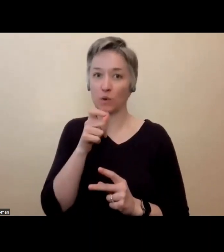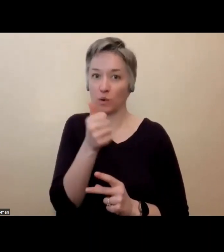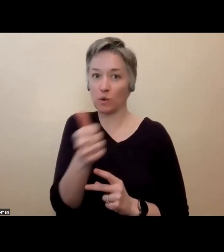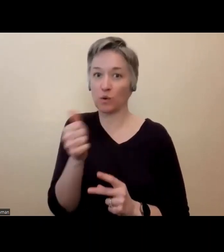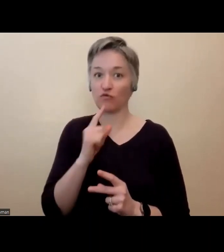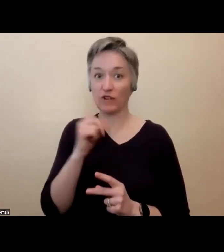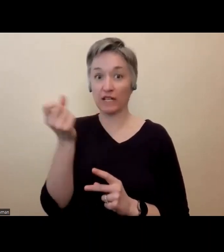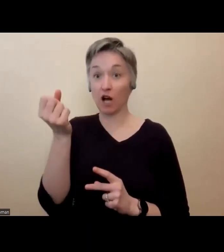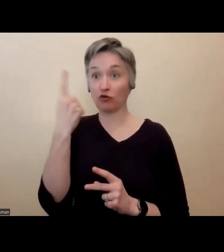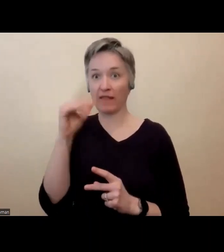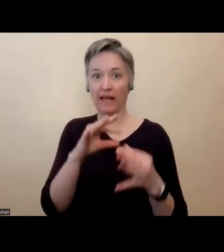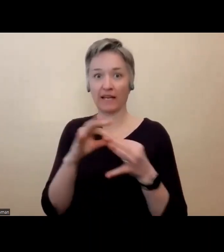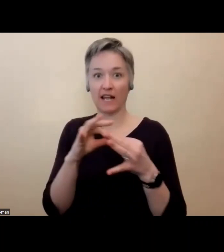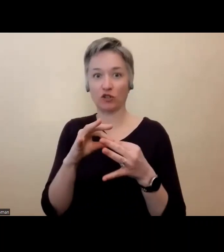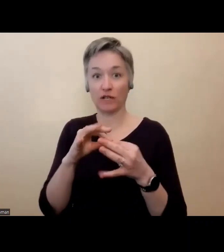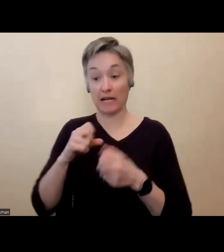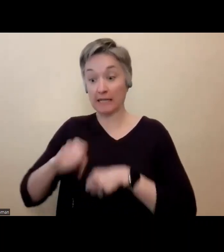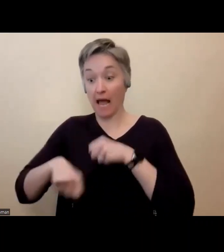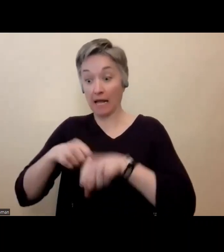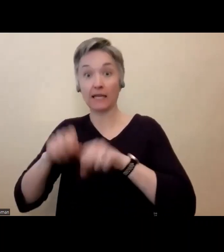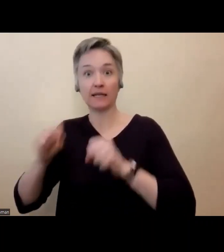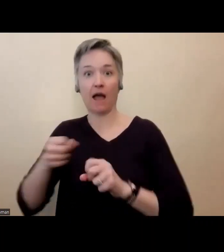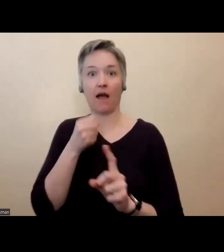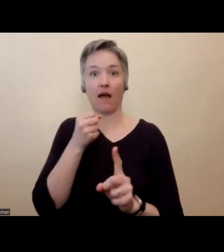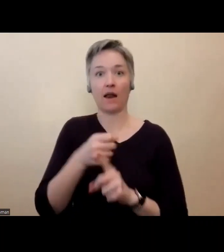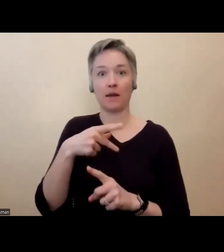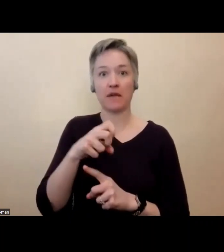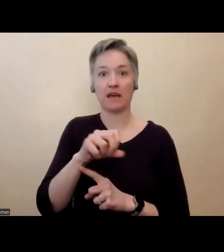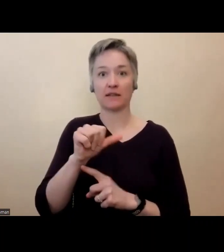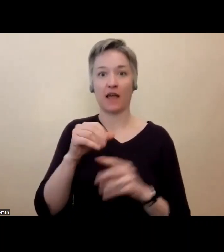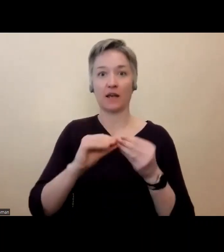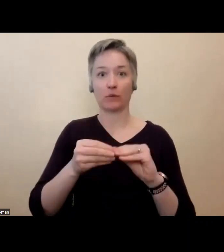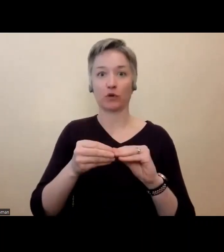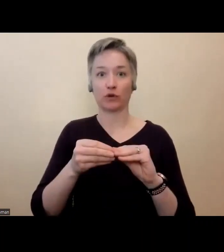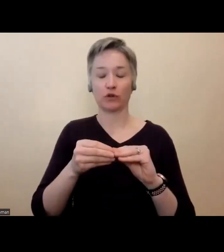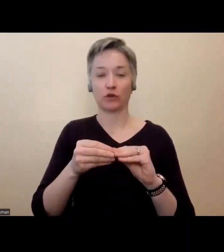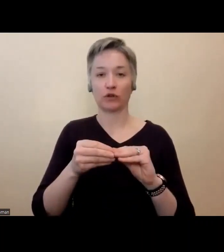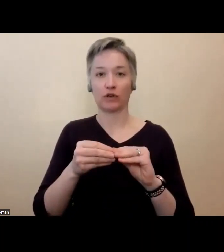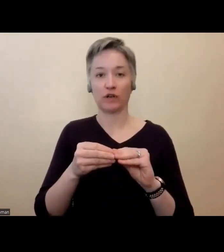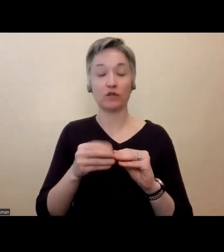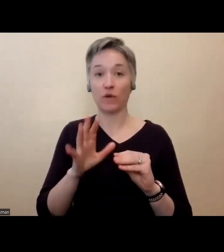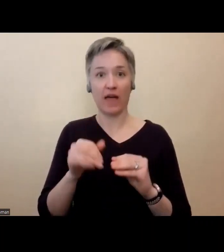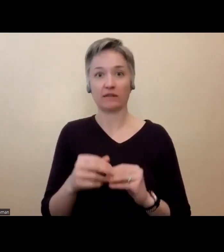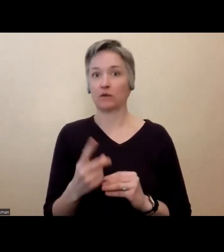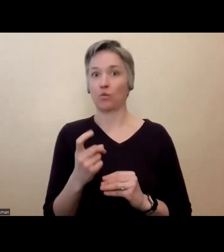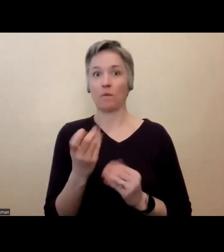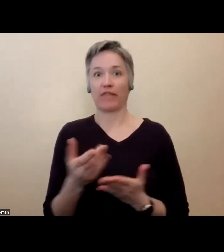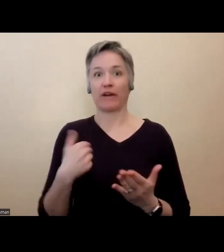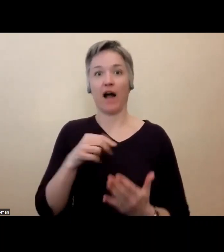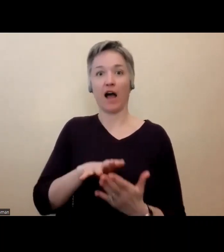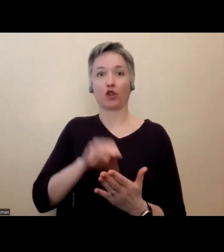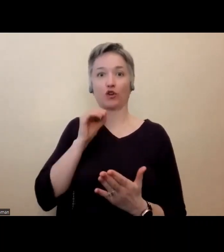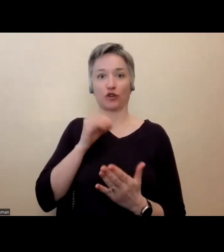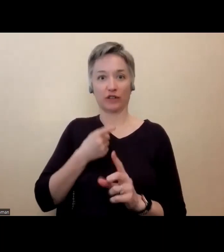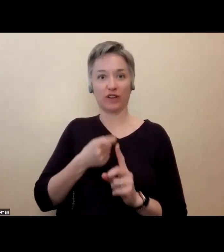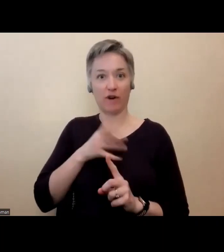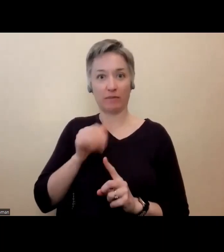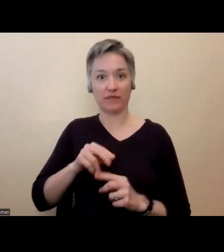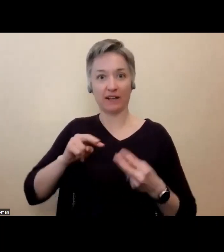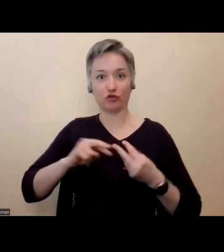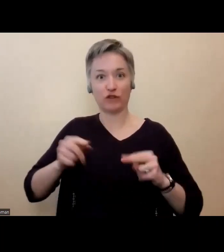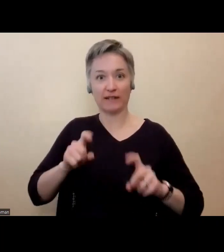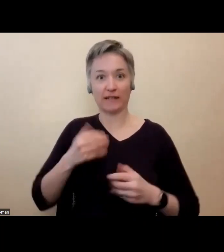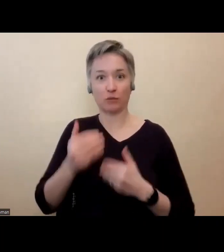that cycling could affect your PSA. It's just another thing that came out as the results of doing genetic testing.